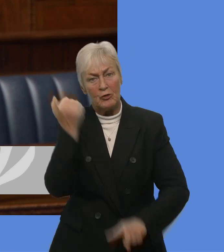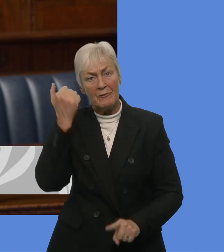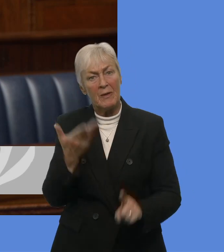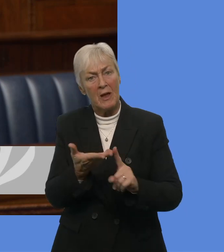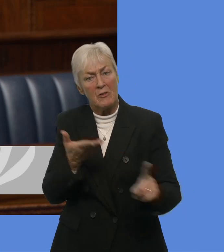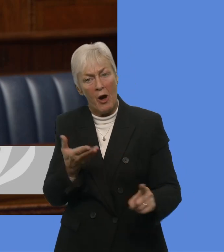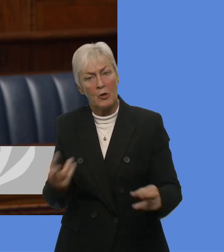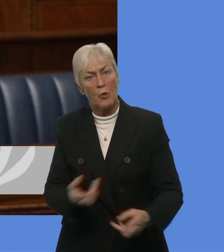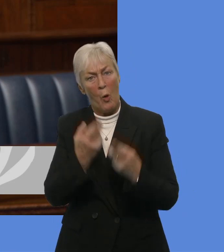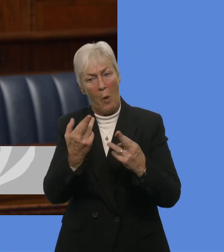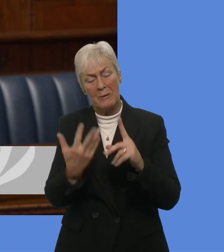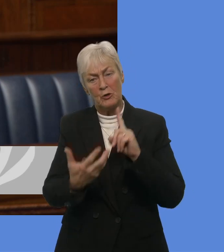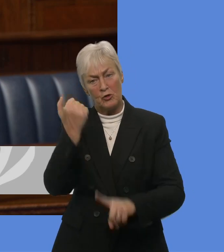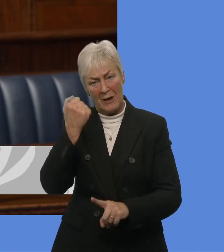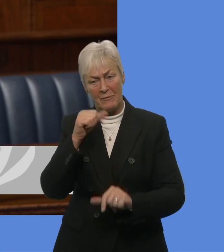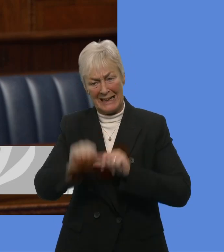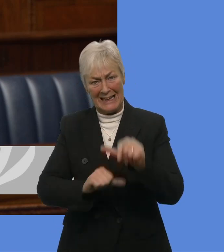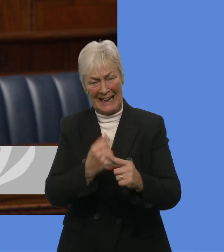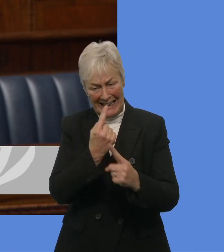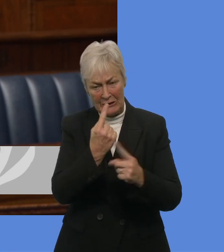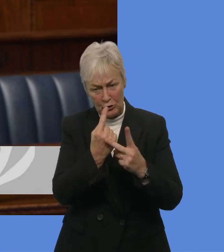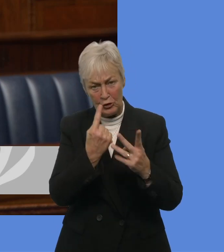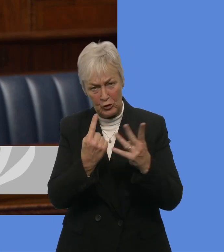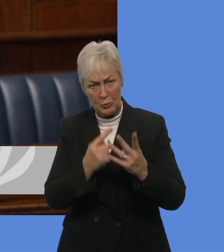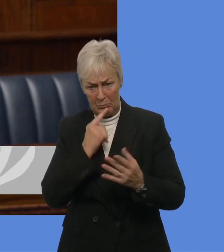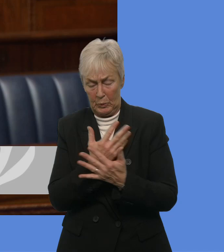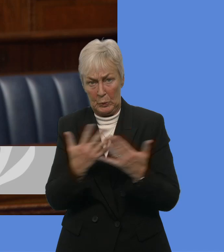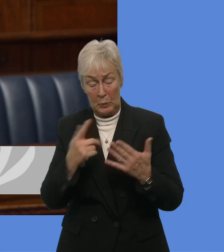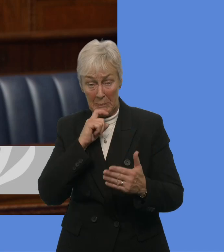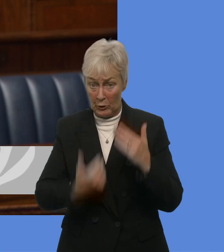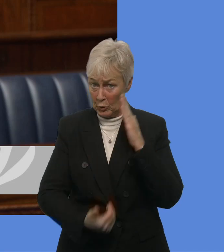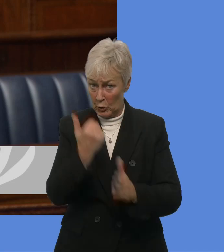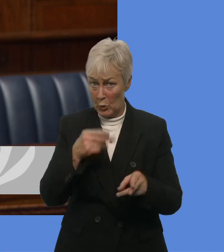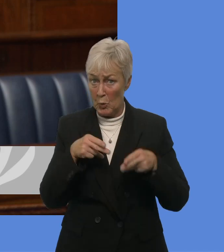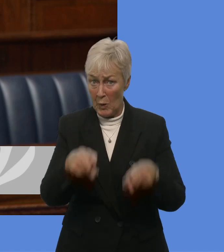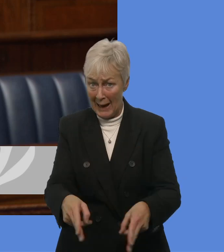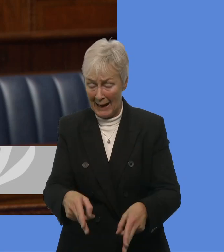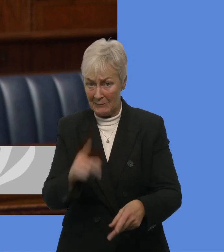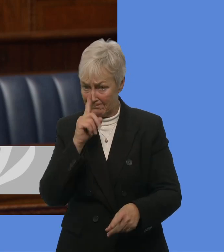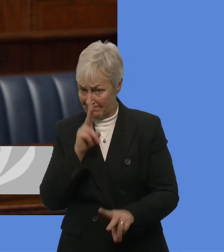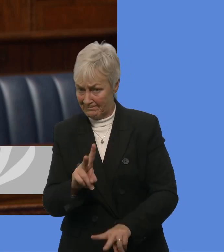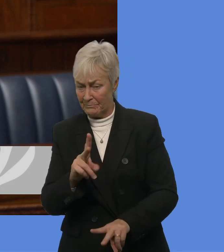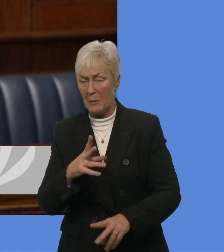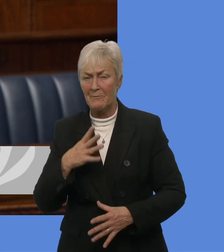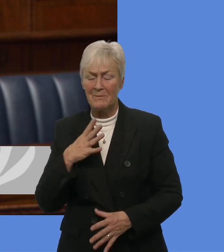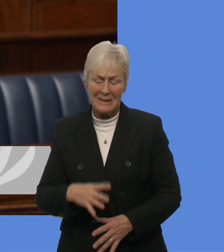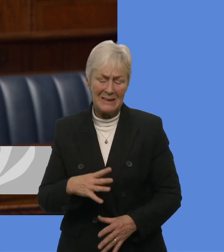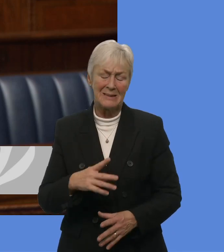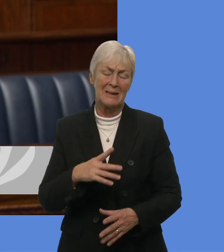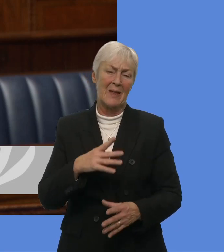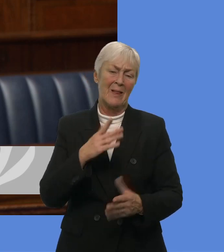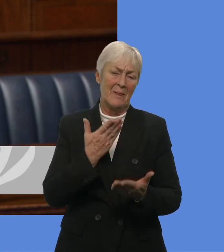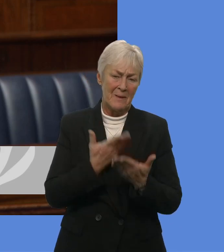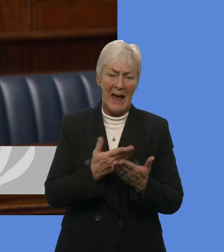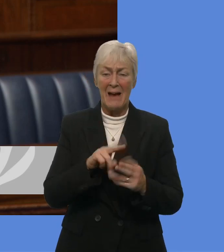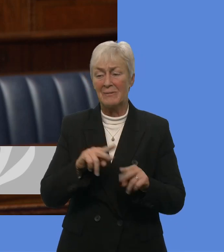that we're hoping to achieve in terms of each of those priorities. So it will be a new approach. But it is one that we believe is required because, quite frankly, if we keep doing what